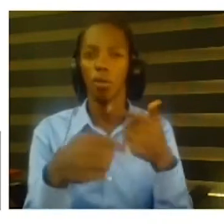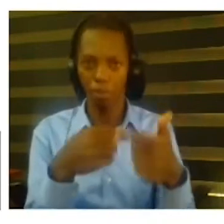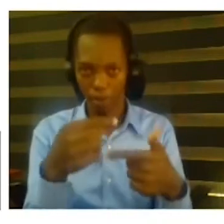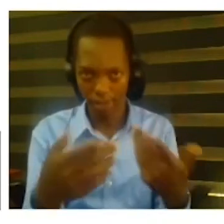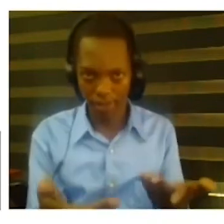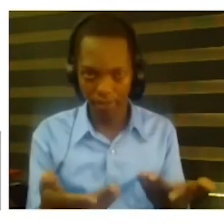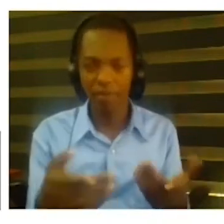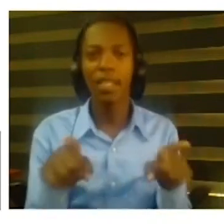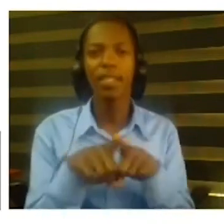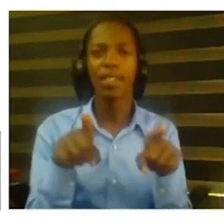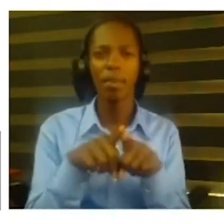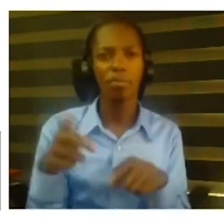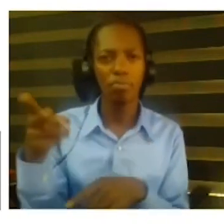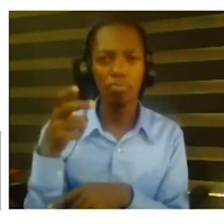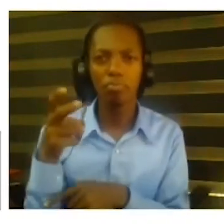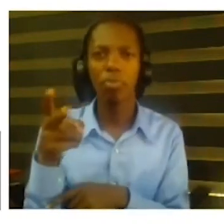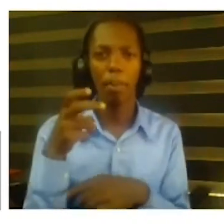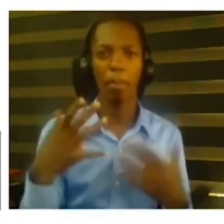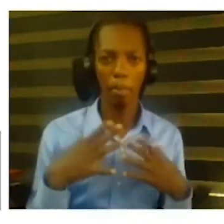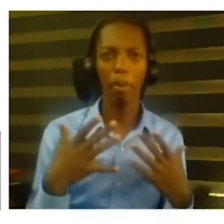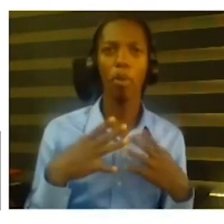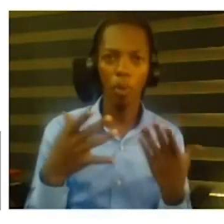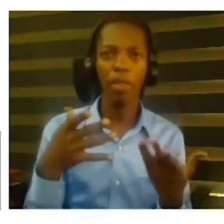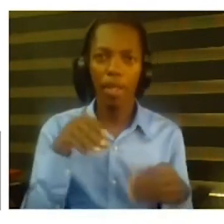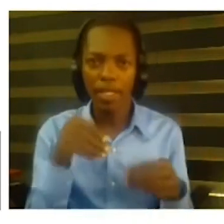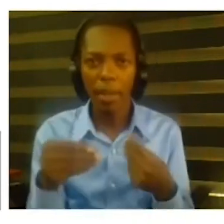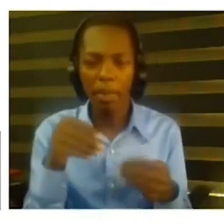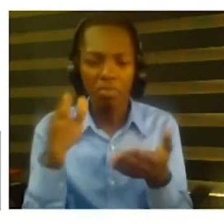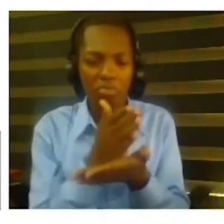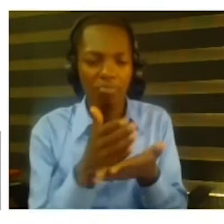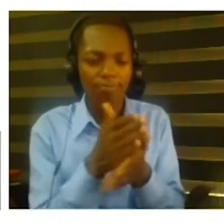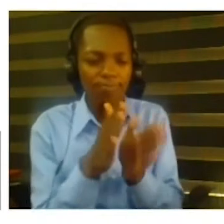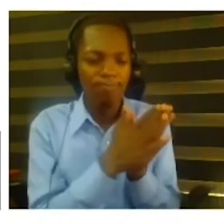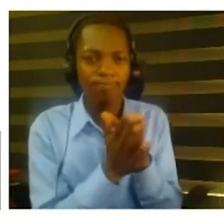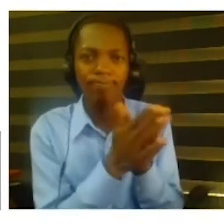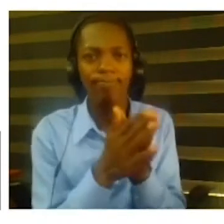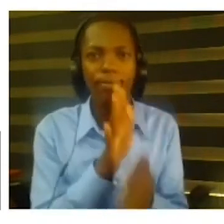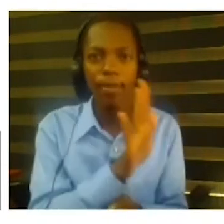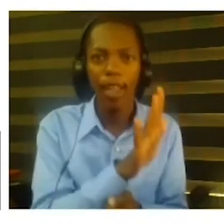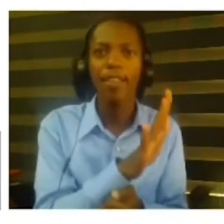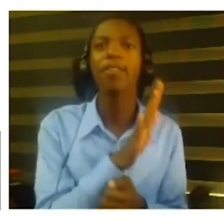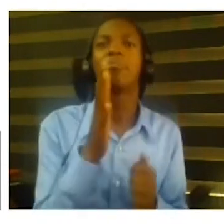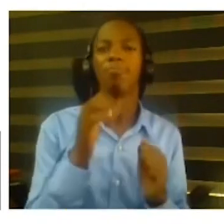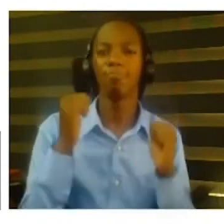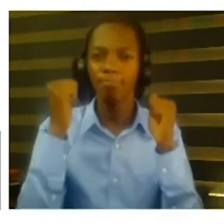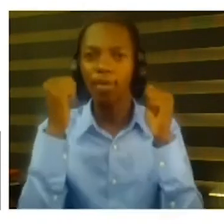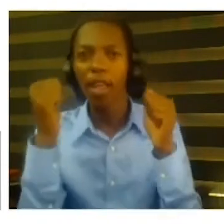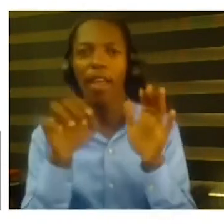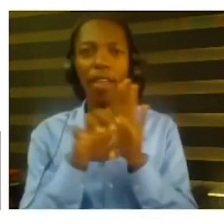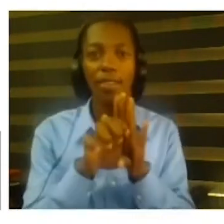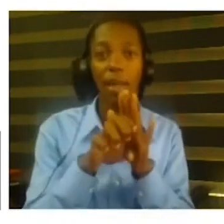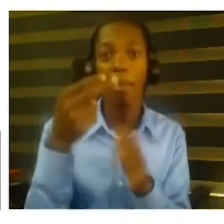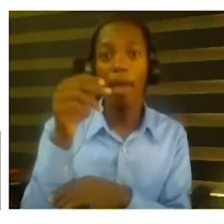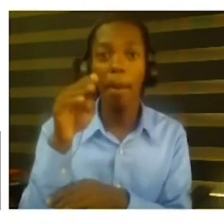from persons with disabilities who will share their stories, trailblazers like Haben Girma,